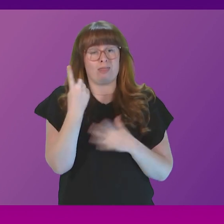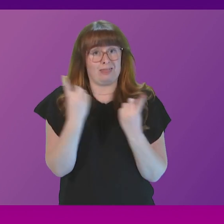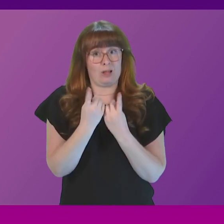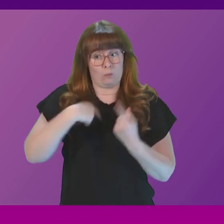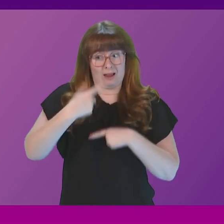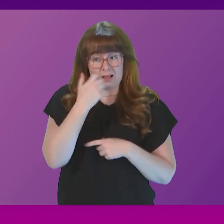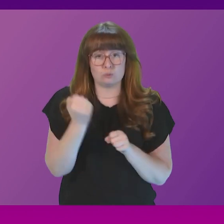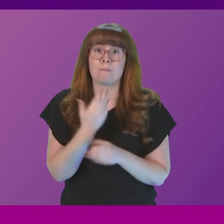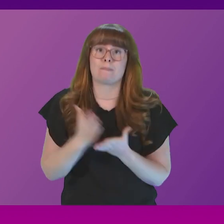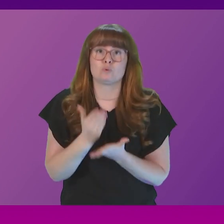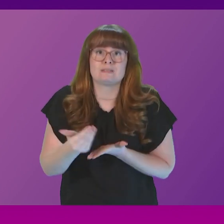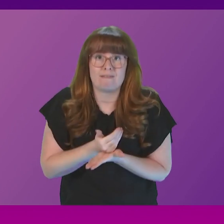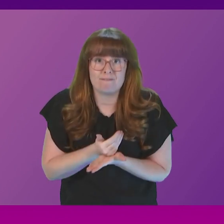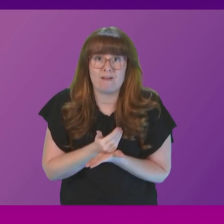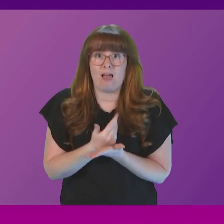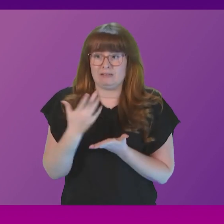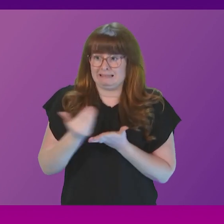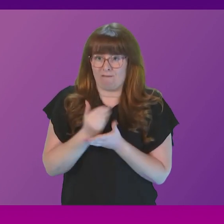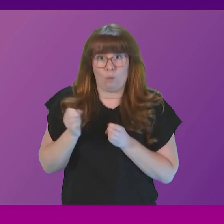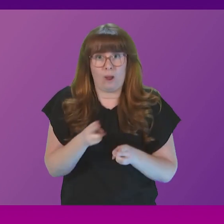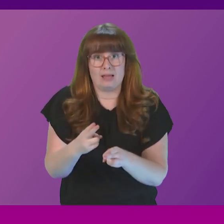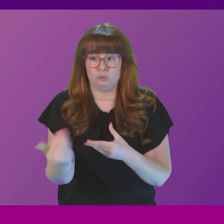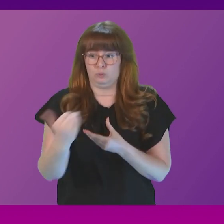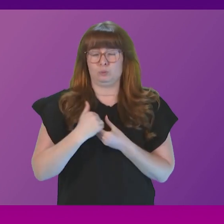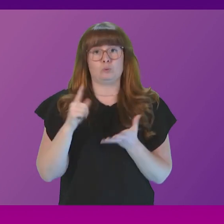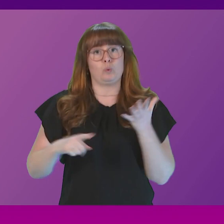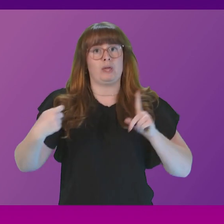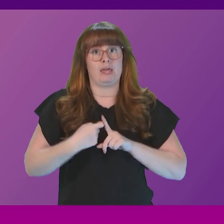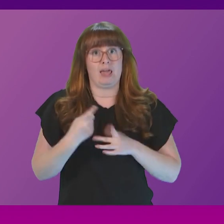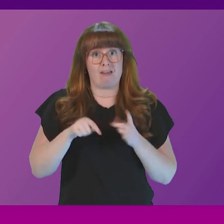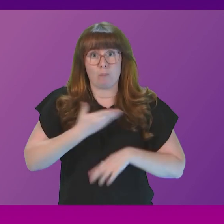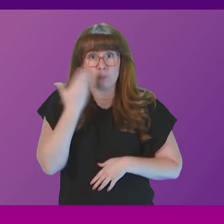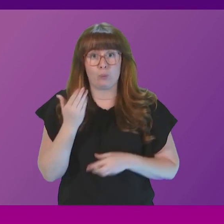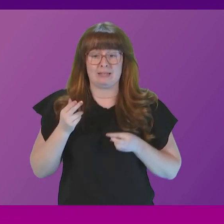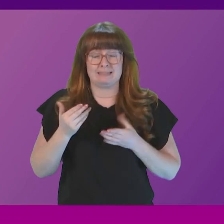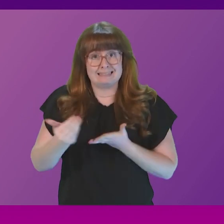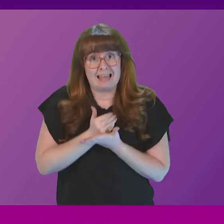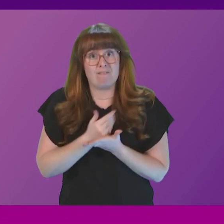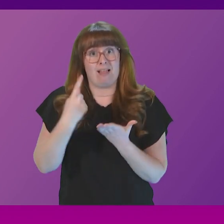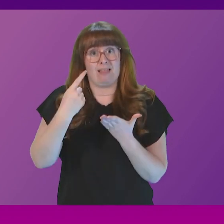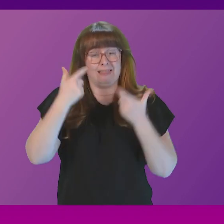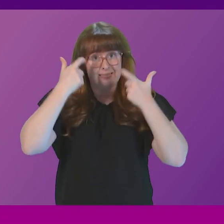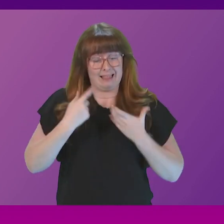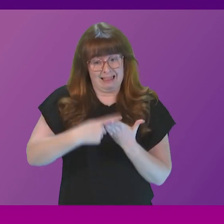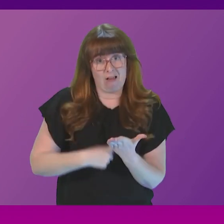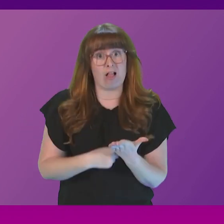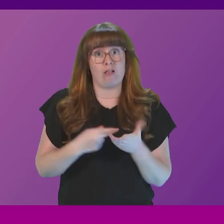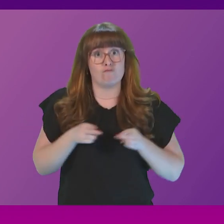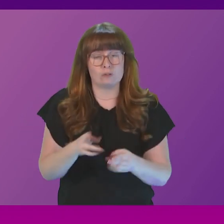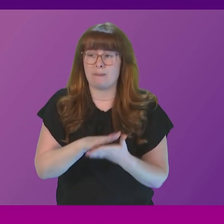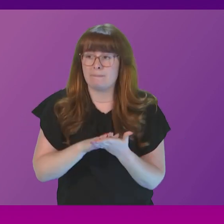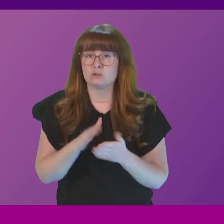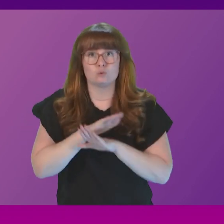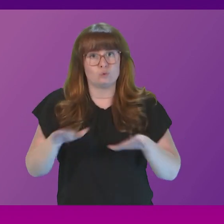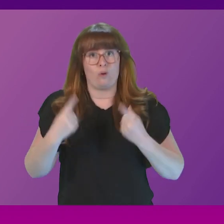there's safe routes for migration. If you don't have safe legal routes for migration, you end up with unsafe